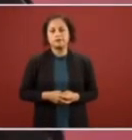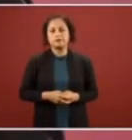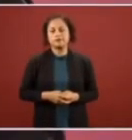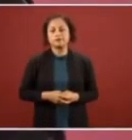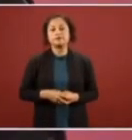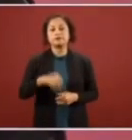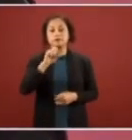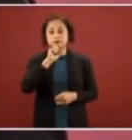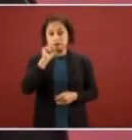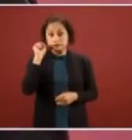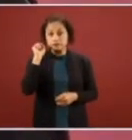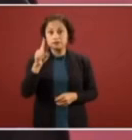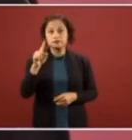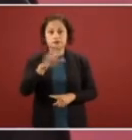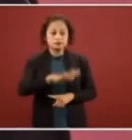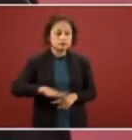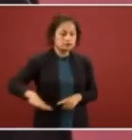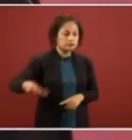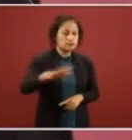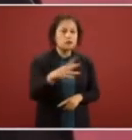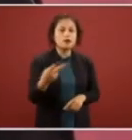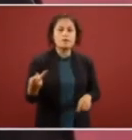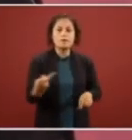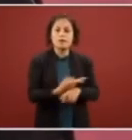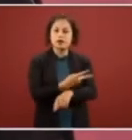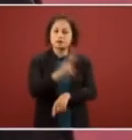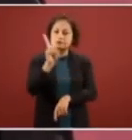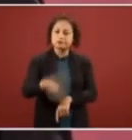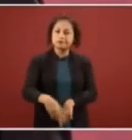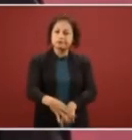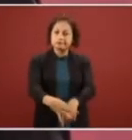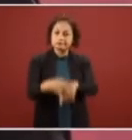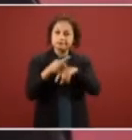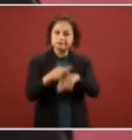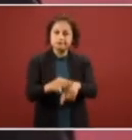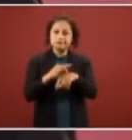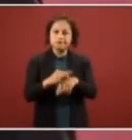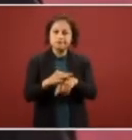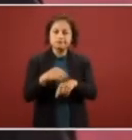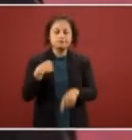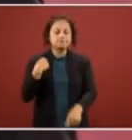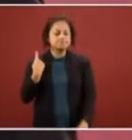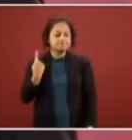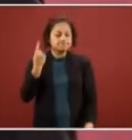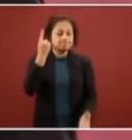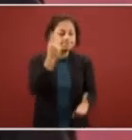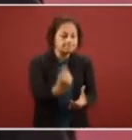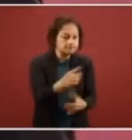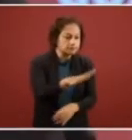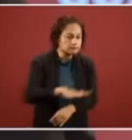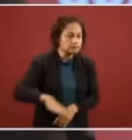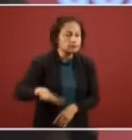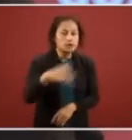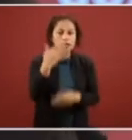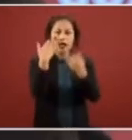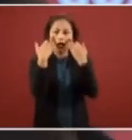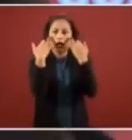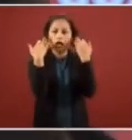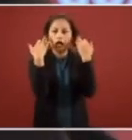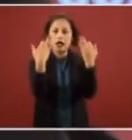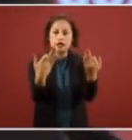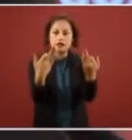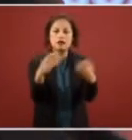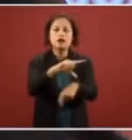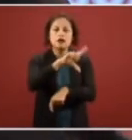conocer la realidad para transformarla. To understand the reality no in order to transform it. It's not administrando